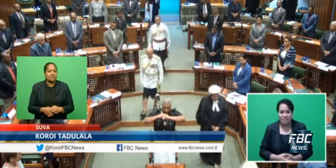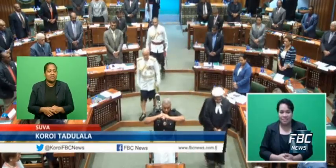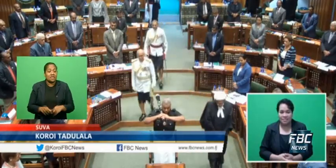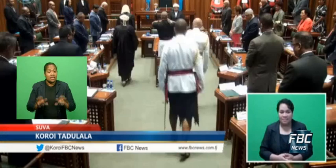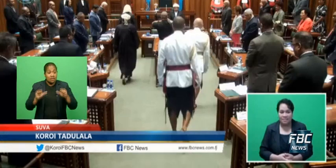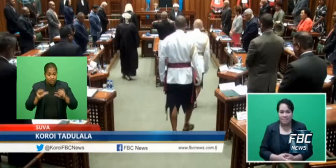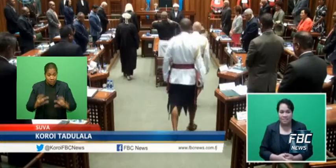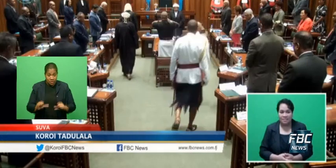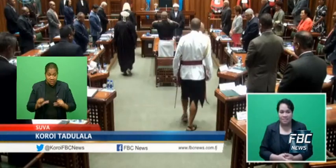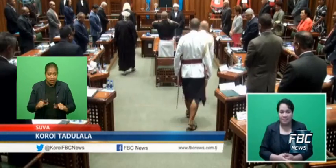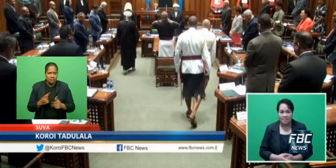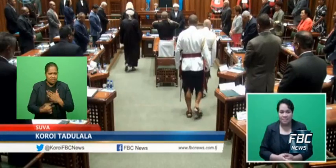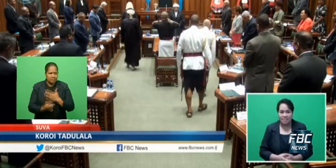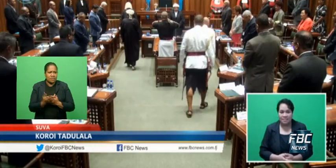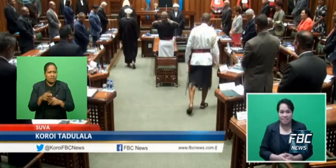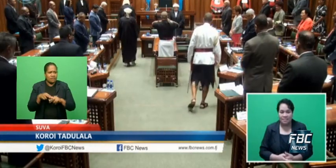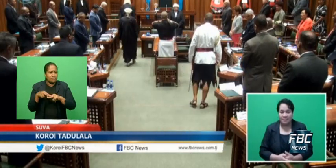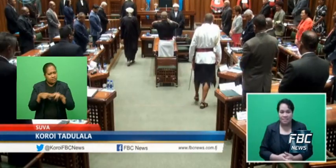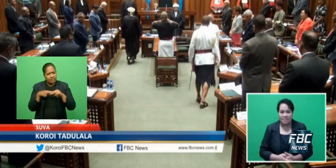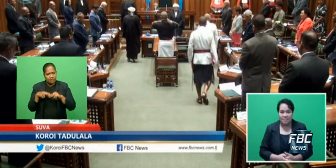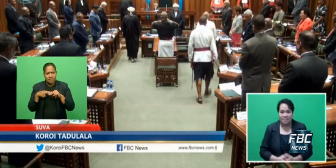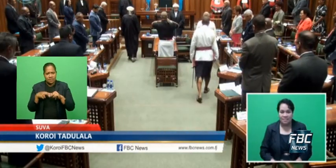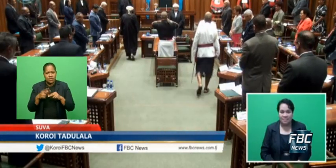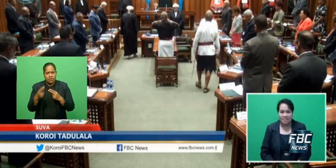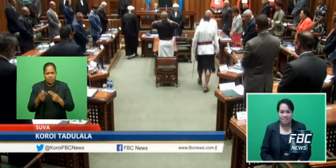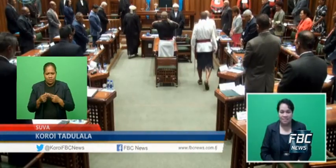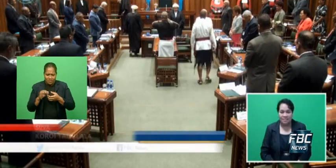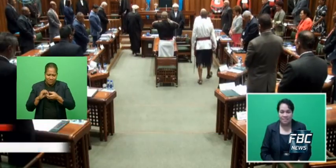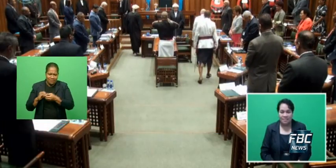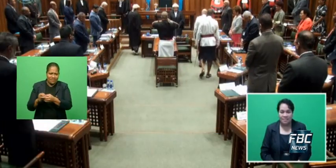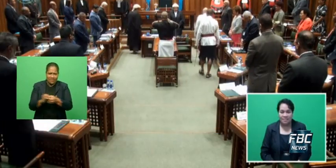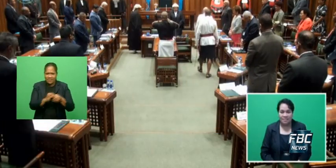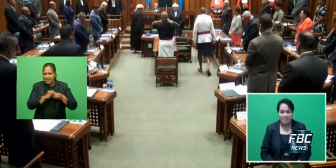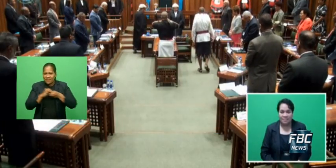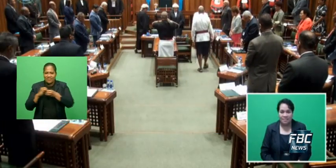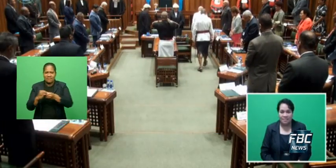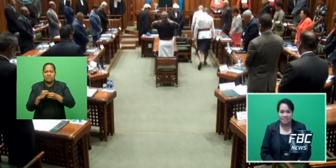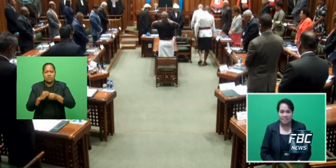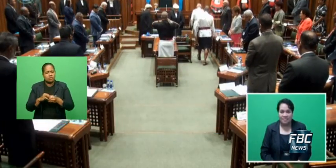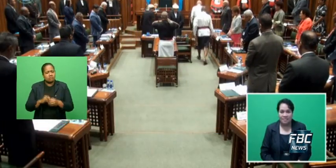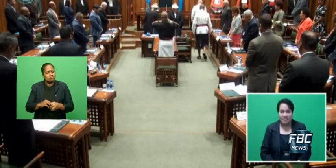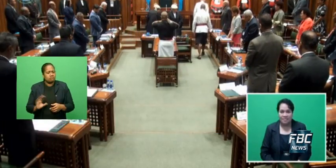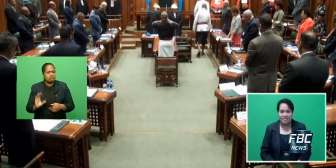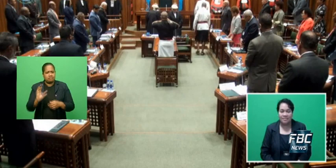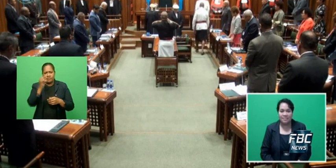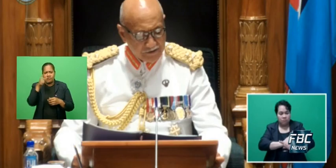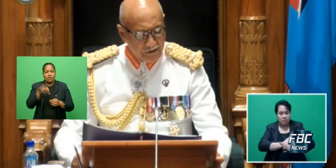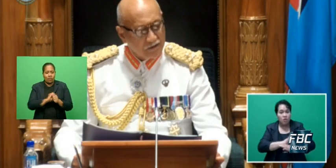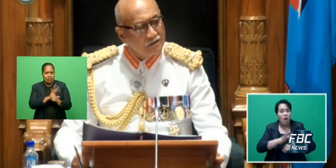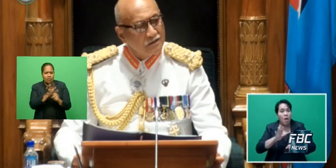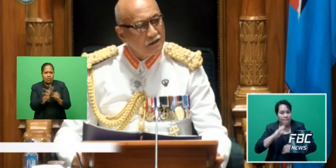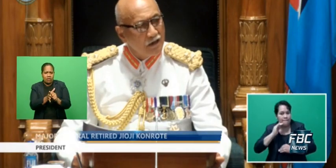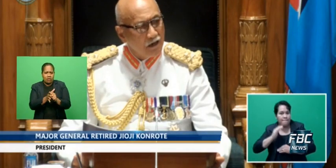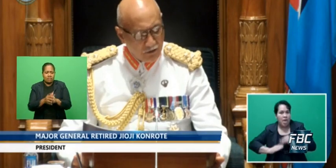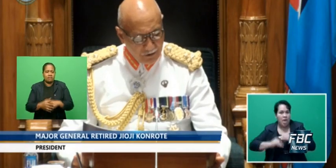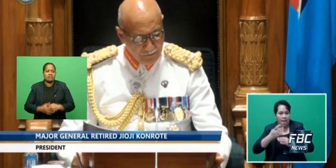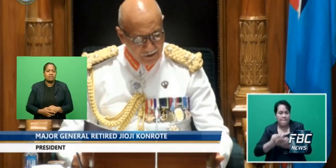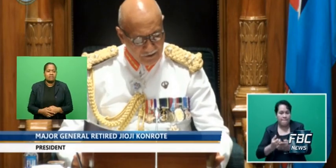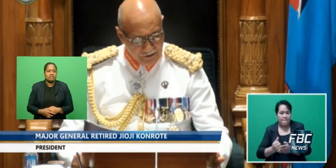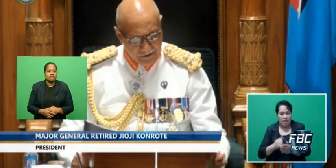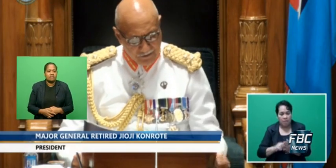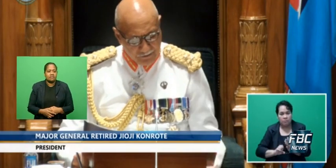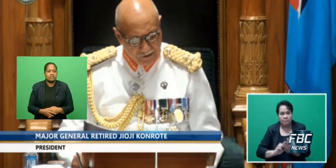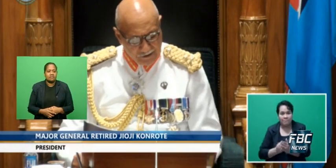Fiji's sense of patriotism and cooperation resulted in the successful containment of the COVID-19 pandemic. Mistake.